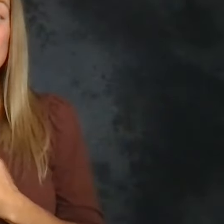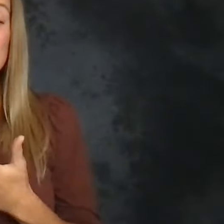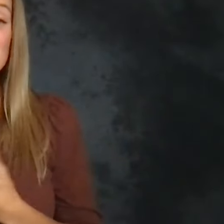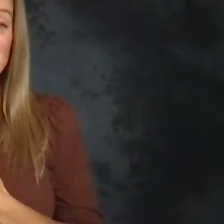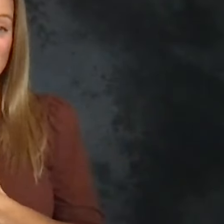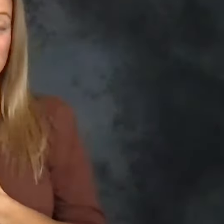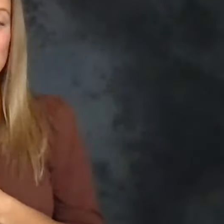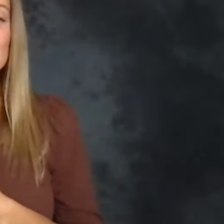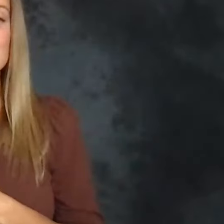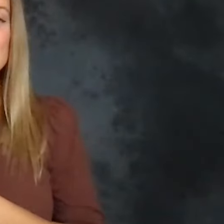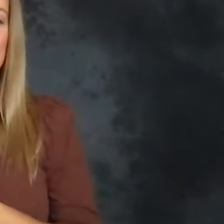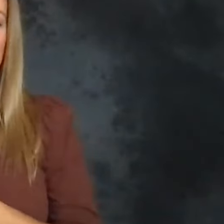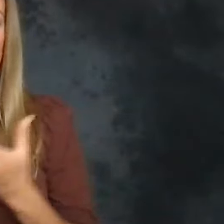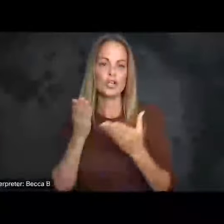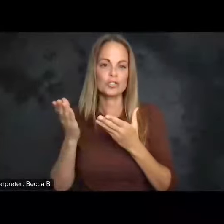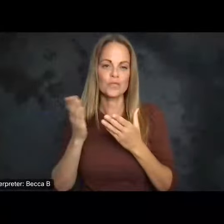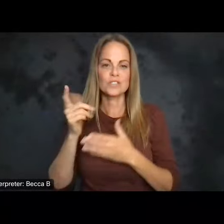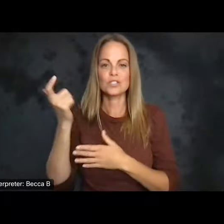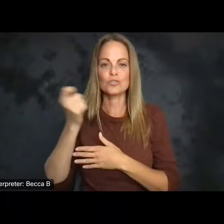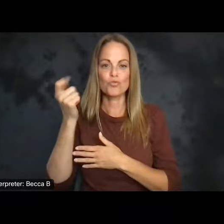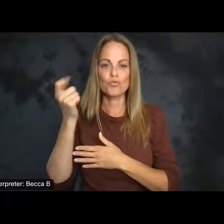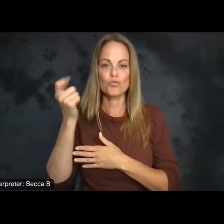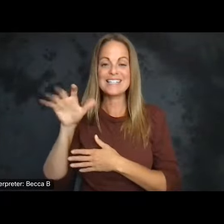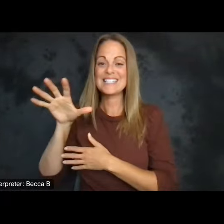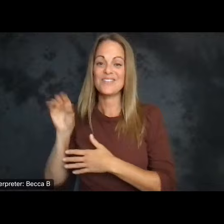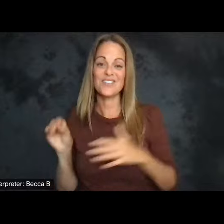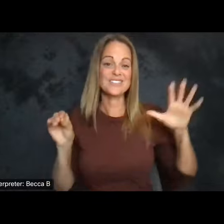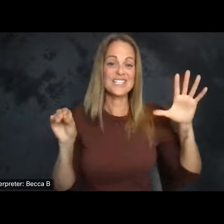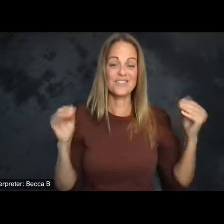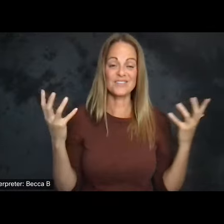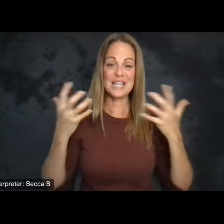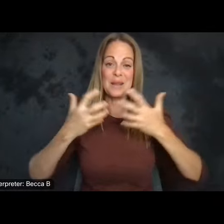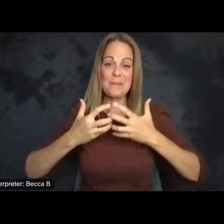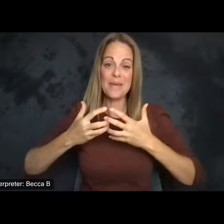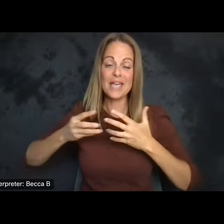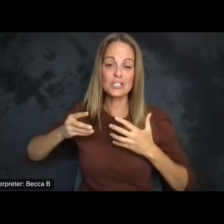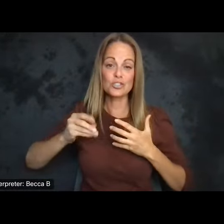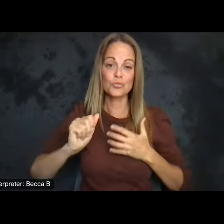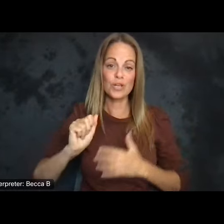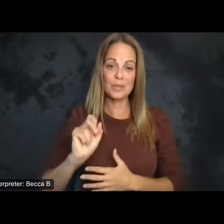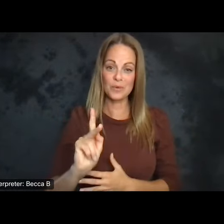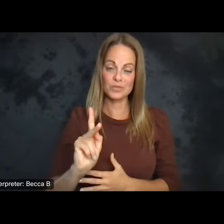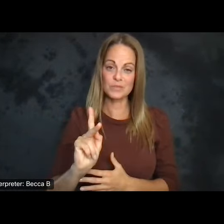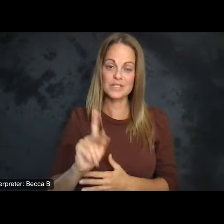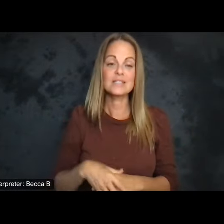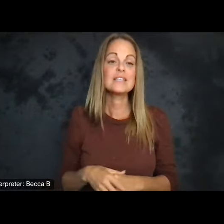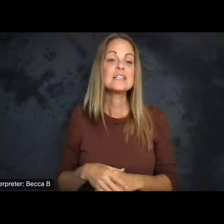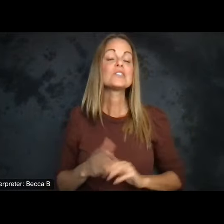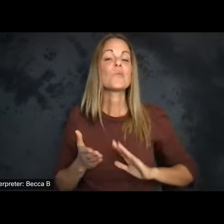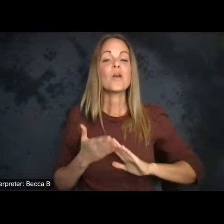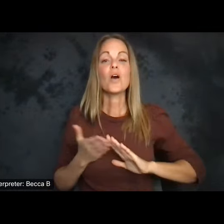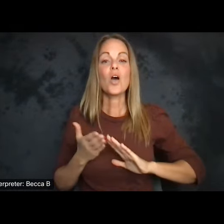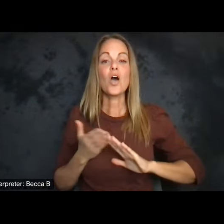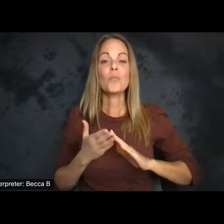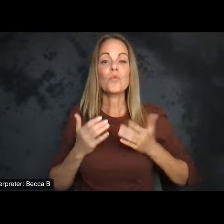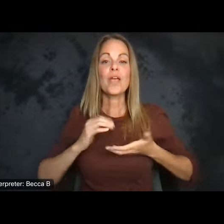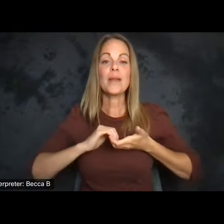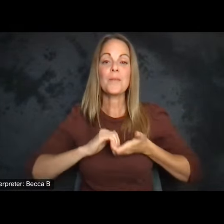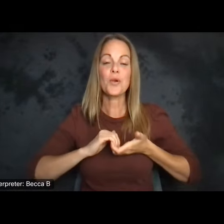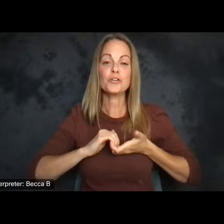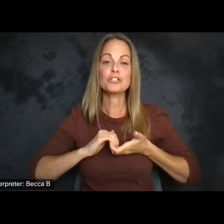grant is a 50-50 match reimbursement. Now we operate that site in partnership with the City of Fairway